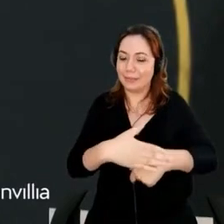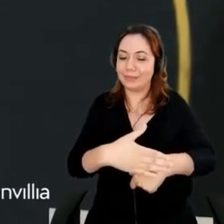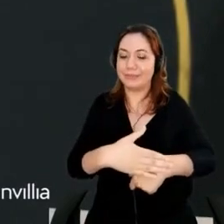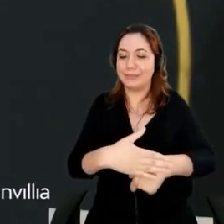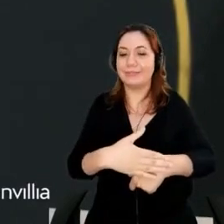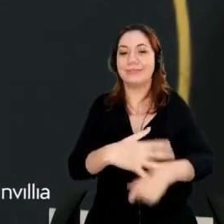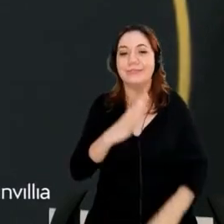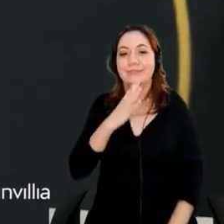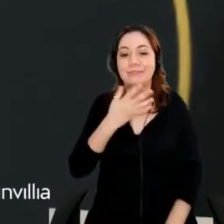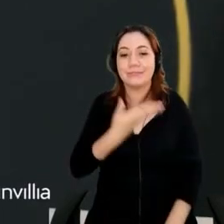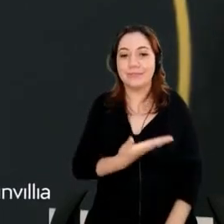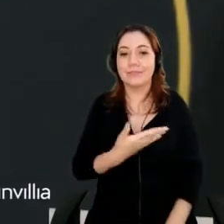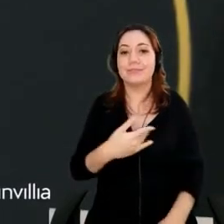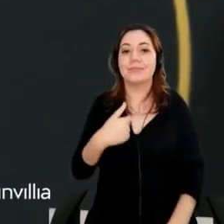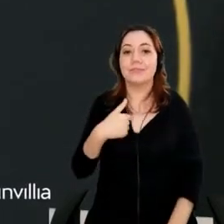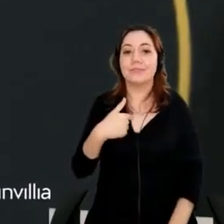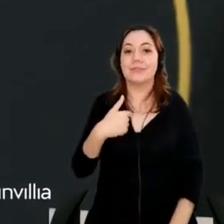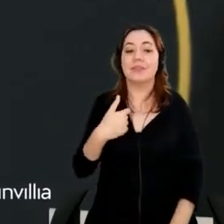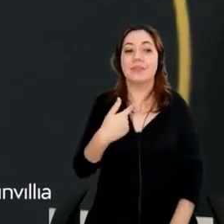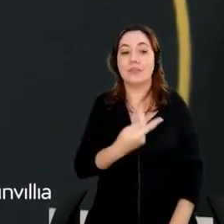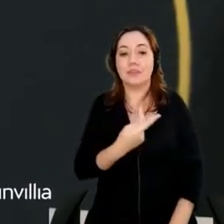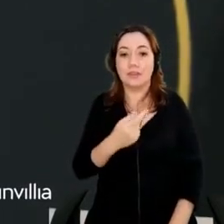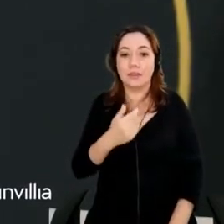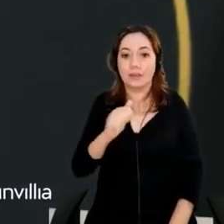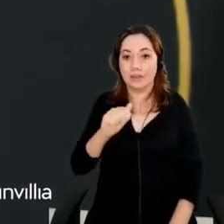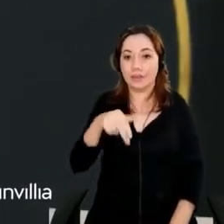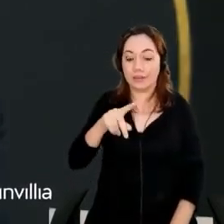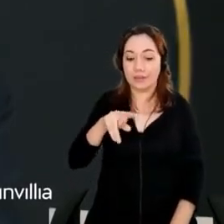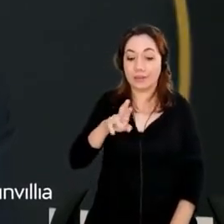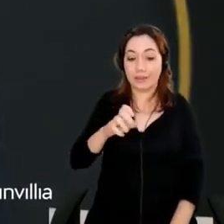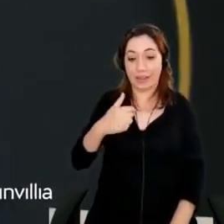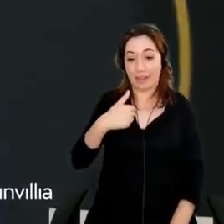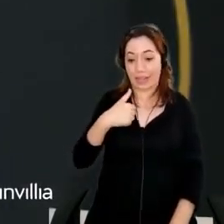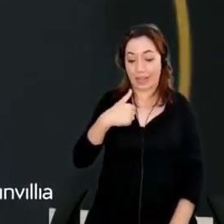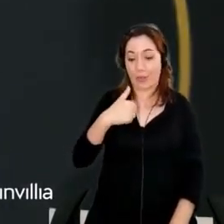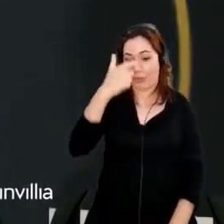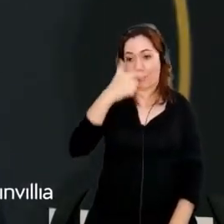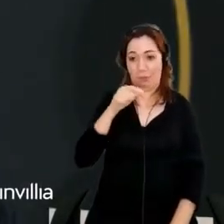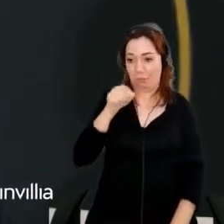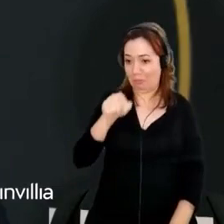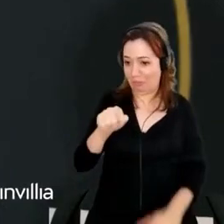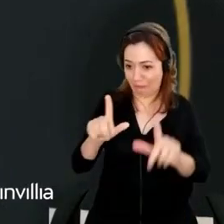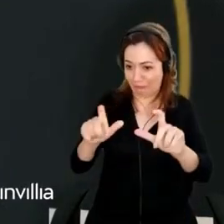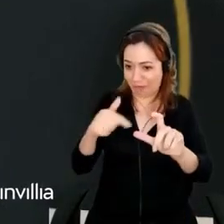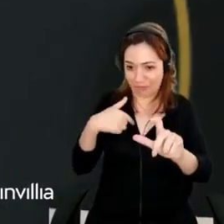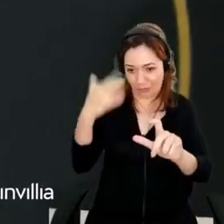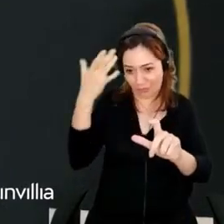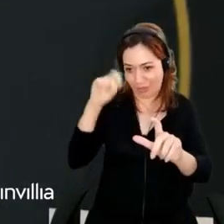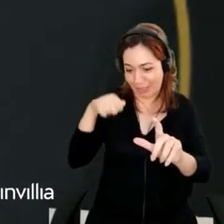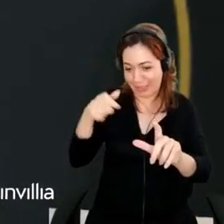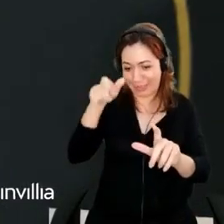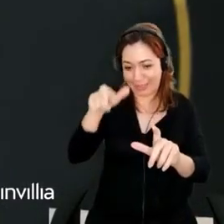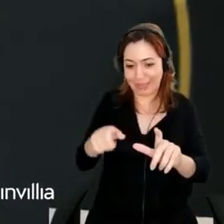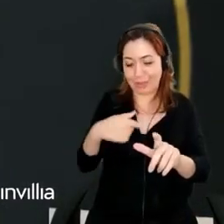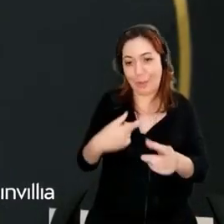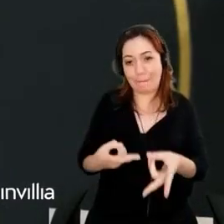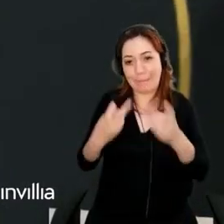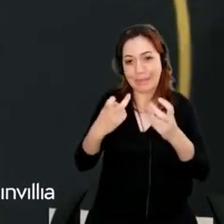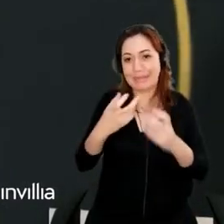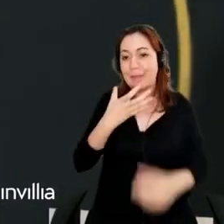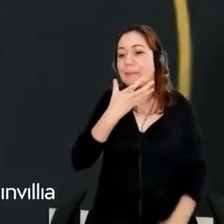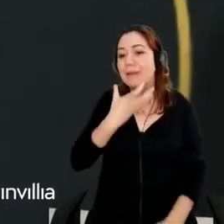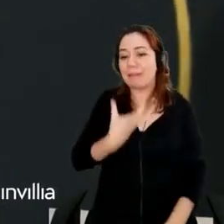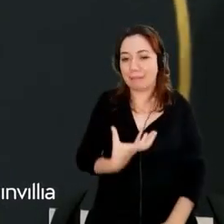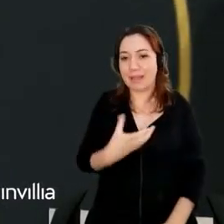the André. The guy in the picture is another one. I don't know who he is. You guys can see for the beard, right?